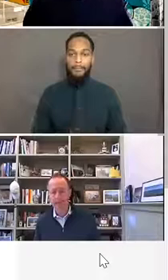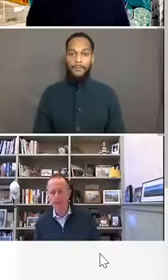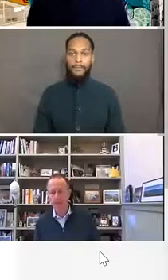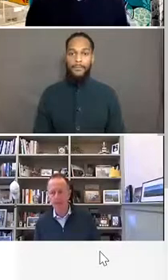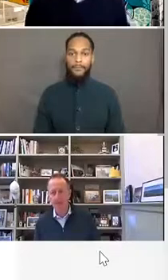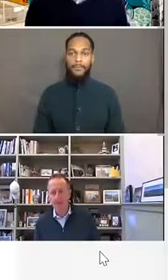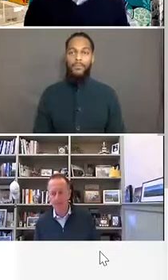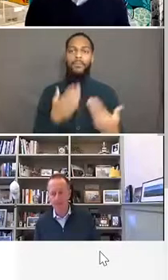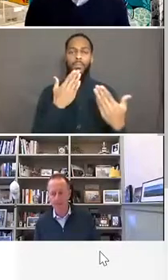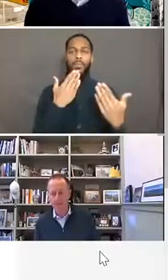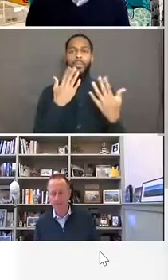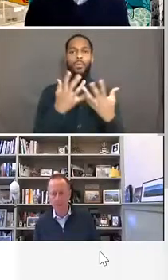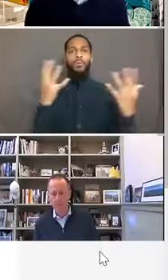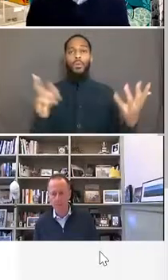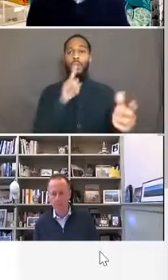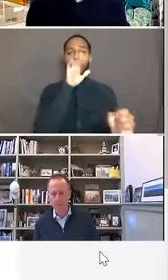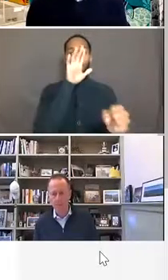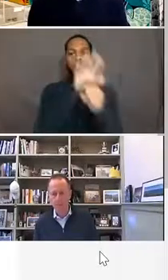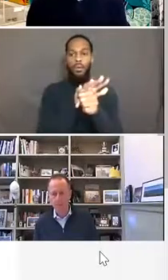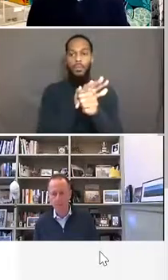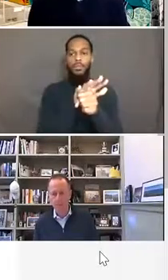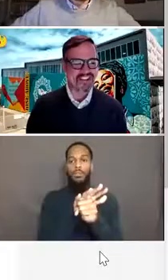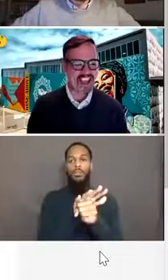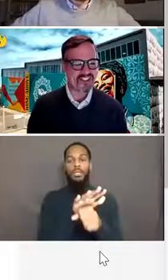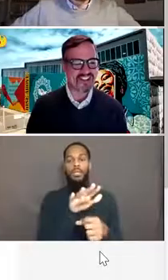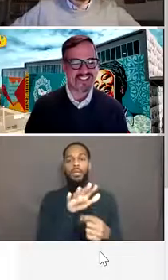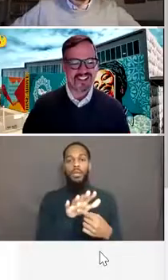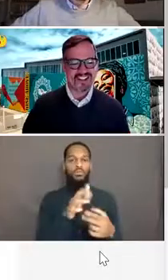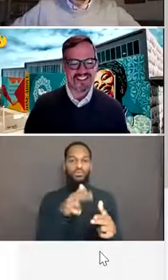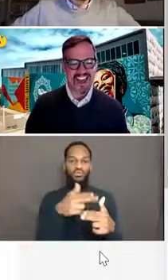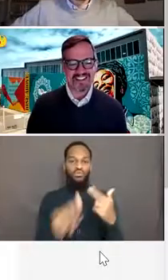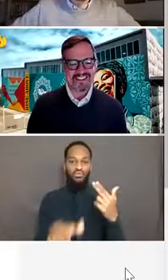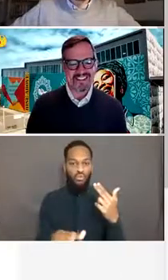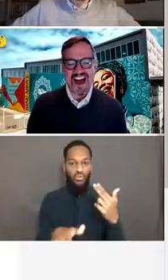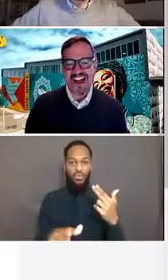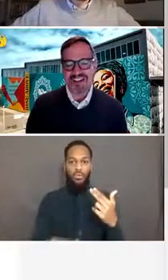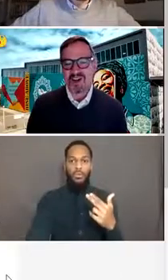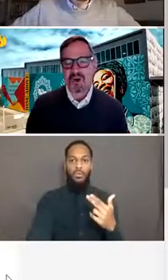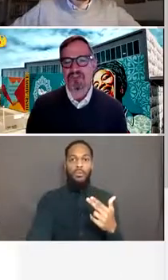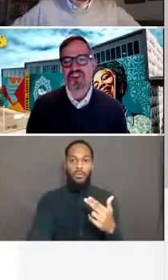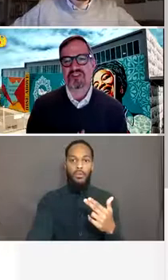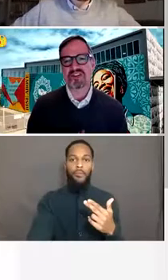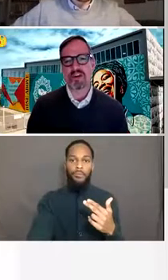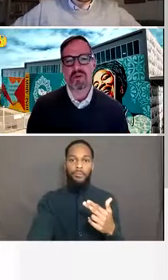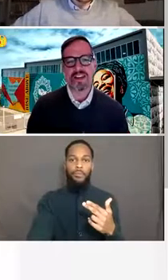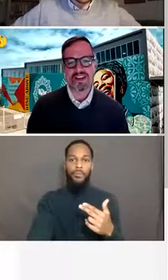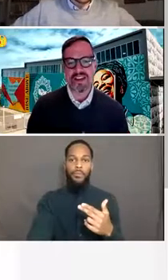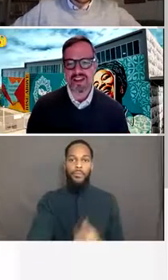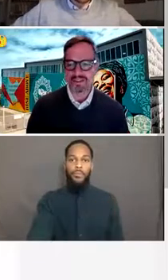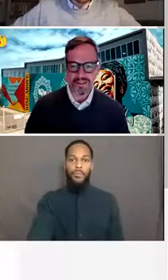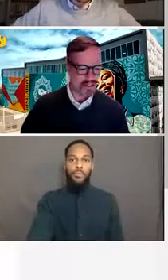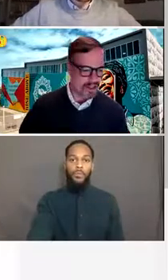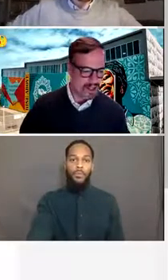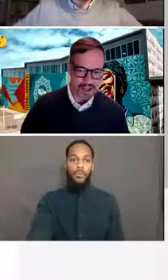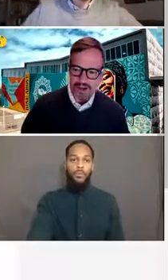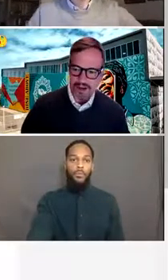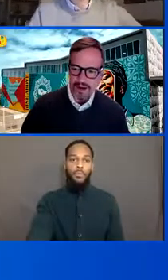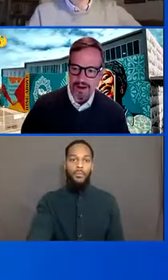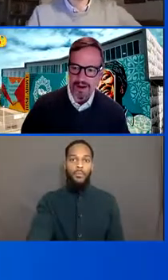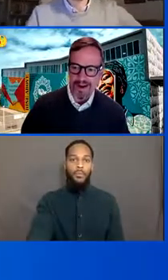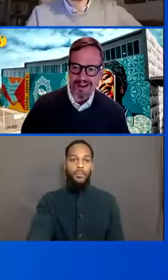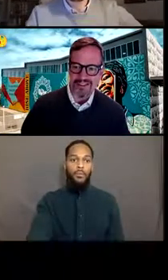Thanks so much. I promised it was a brief presentation. Next slide. We'll just zero in again. Oh my